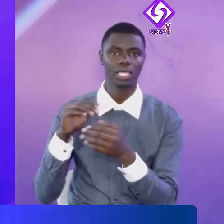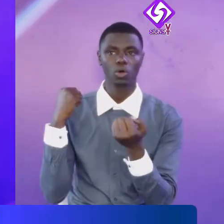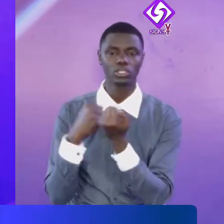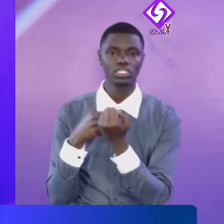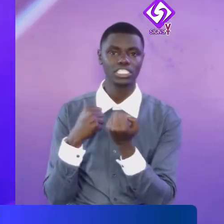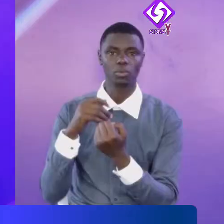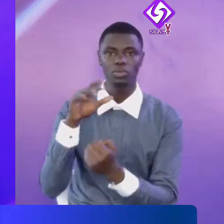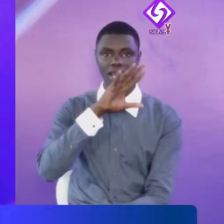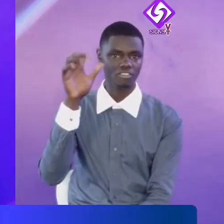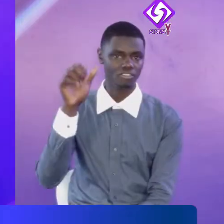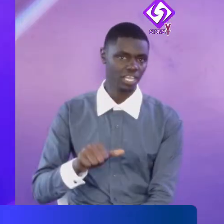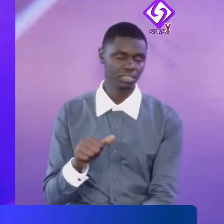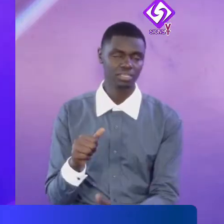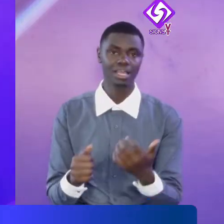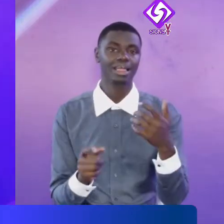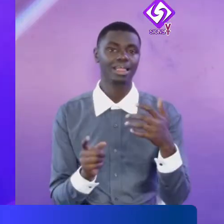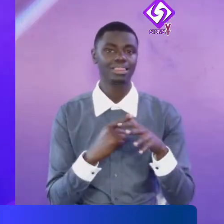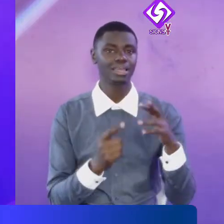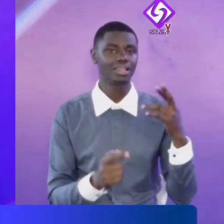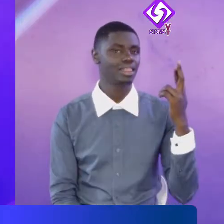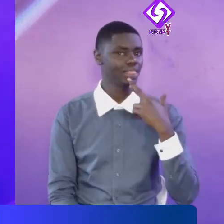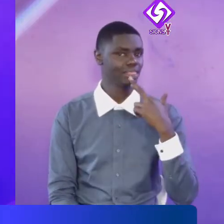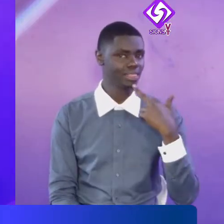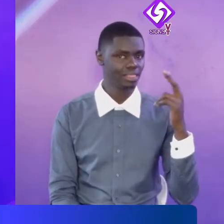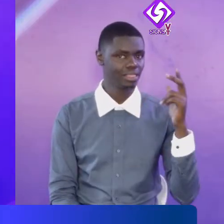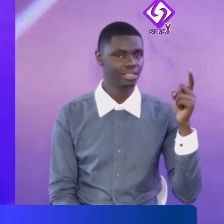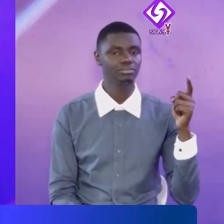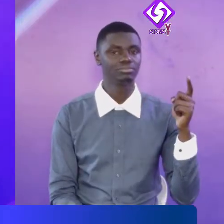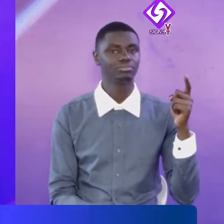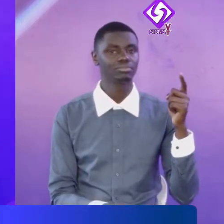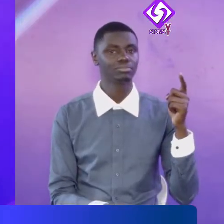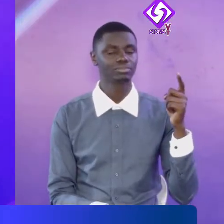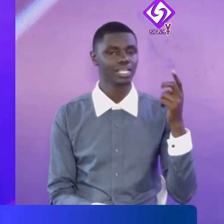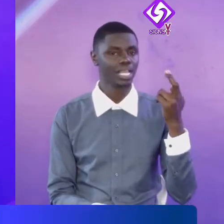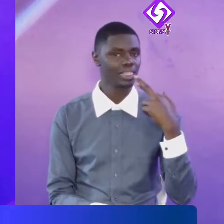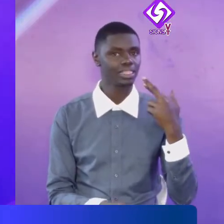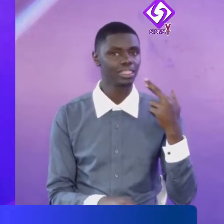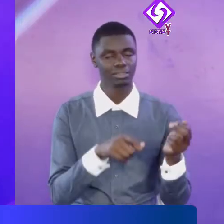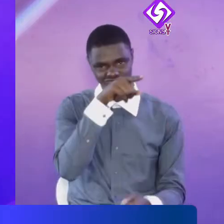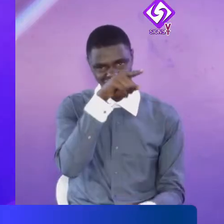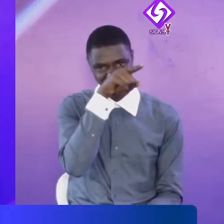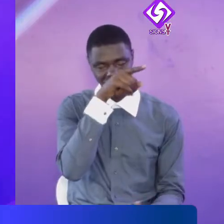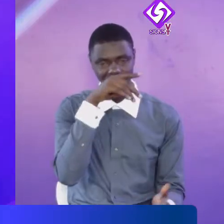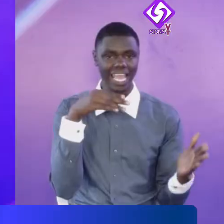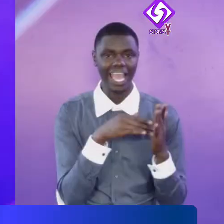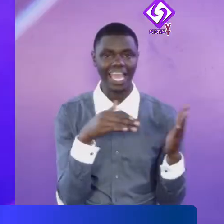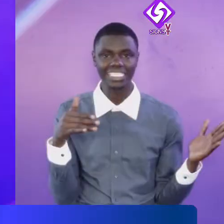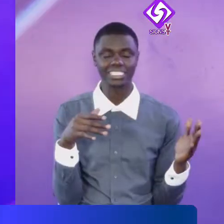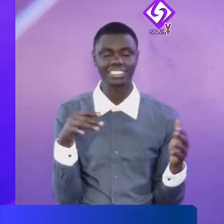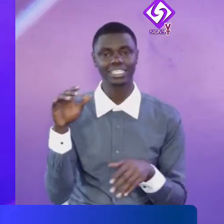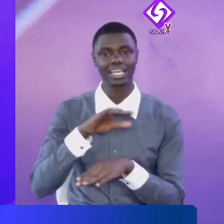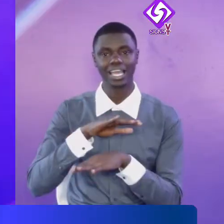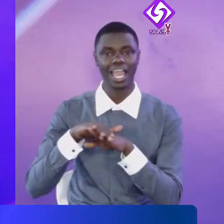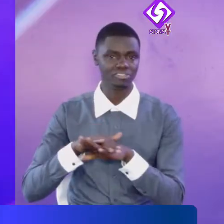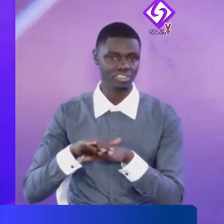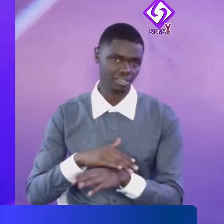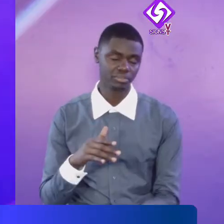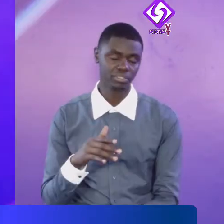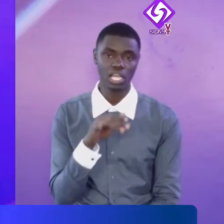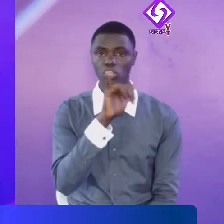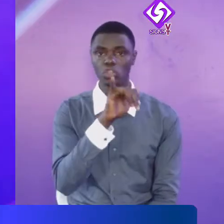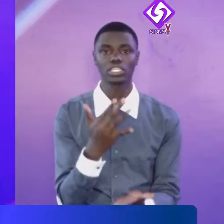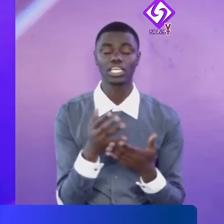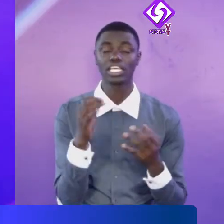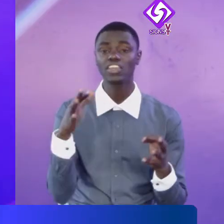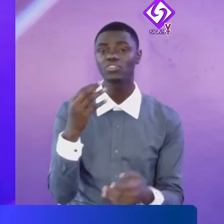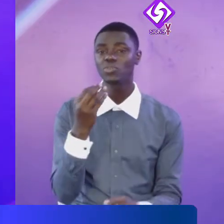pro-African. The red states tends to be more red, red to the Africans. So these are things we know, Alan. Yeah. And even if we